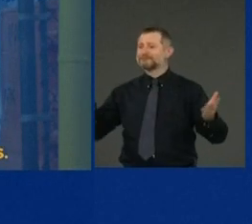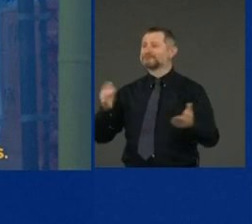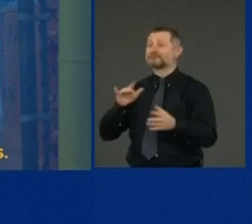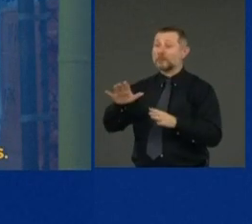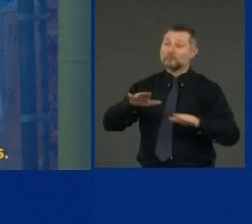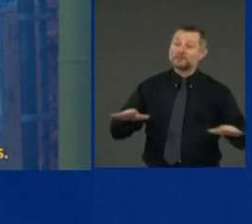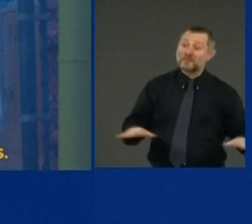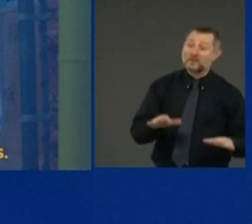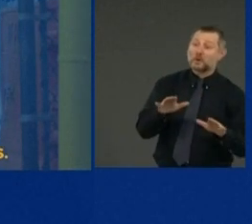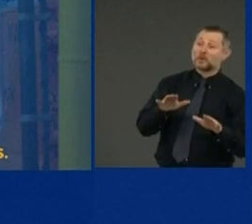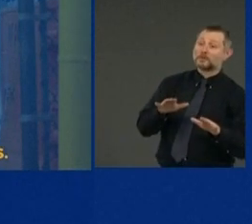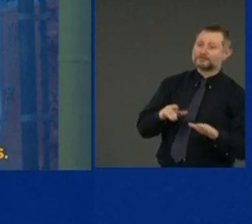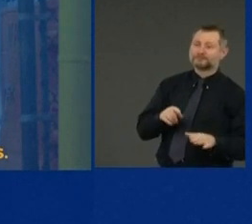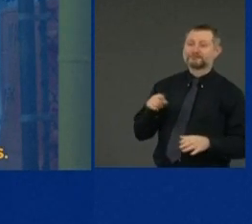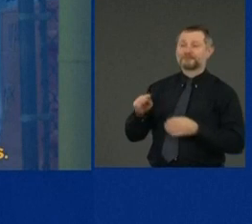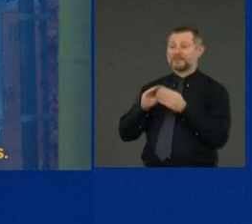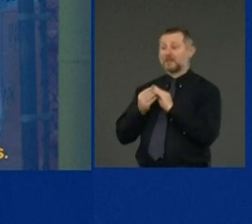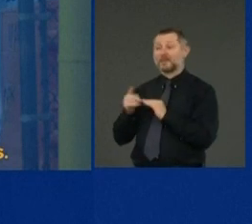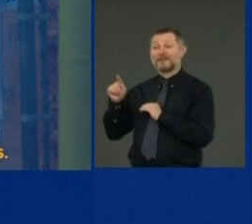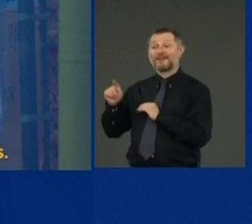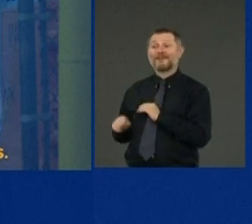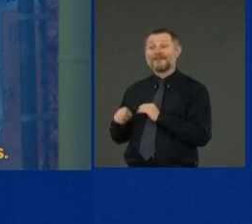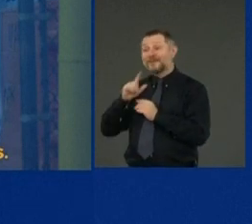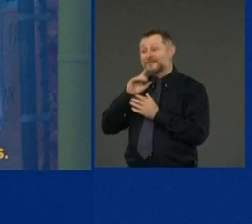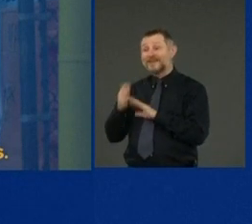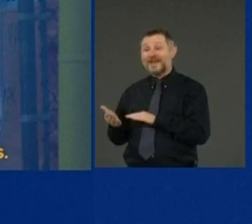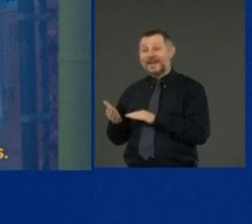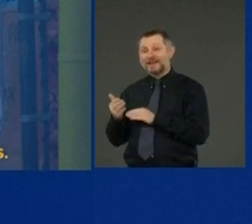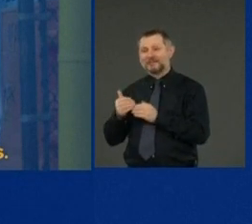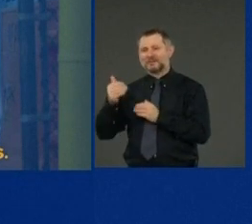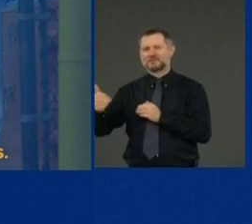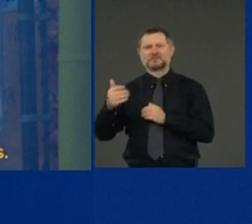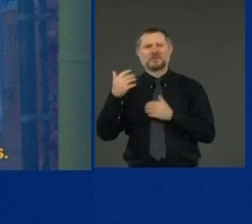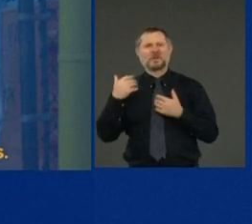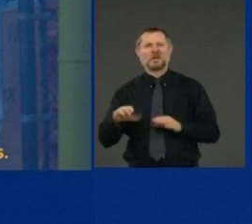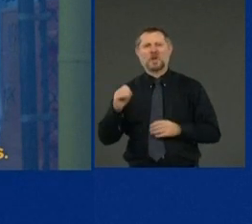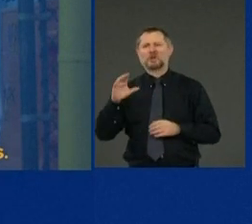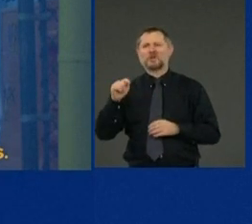to die by October increased 18%.